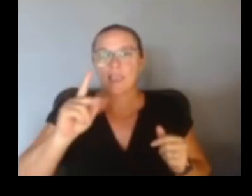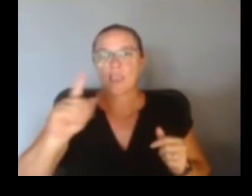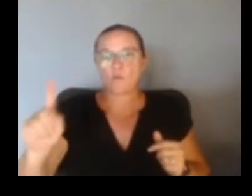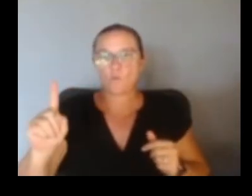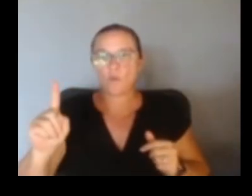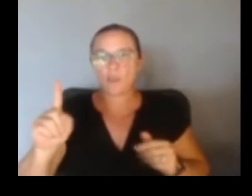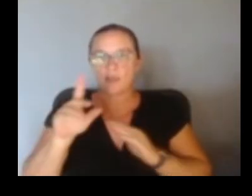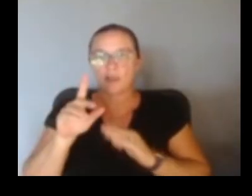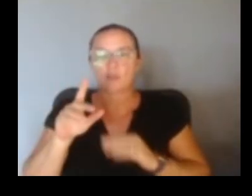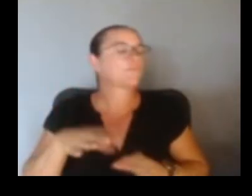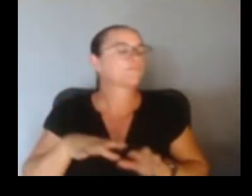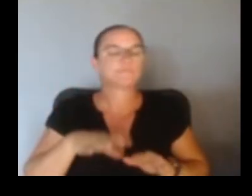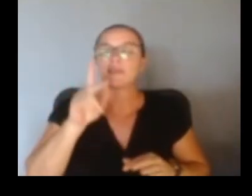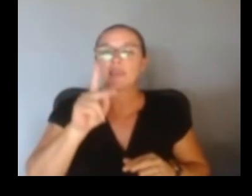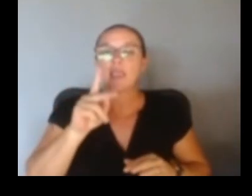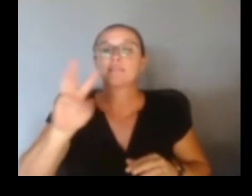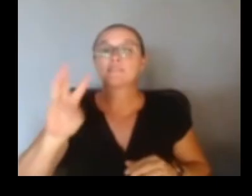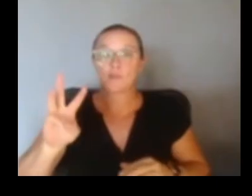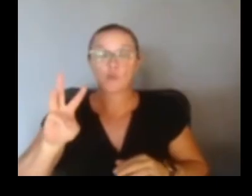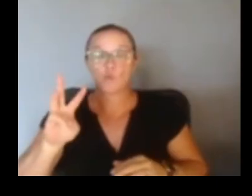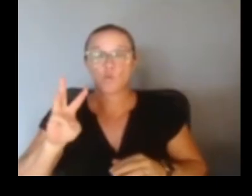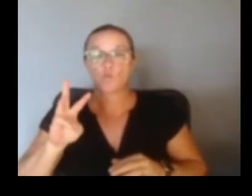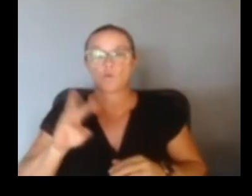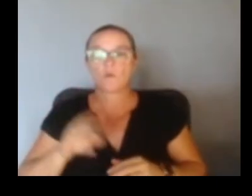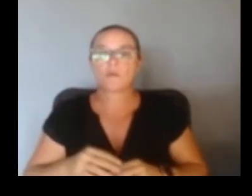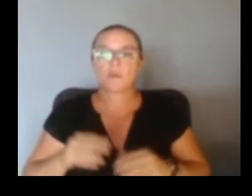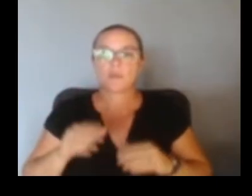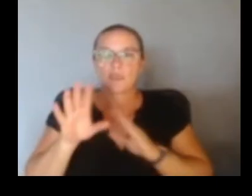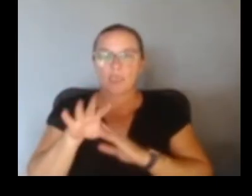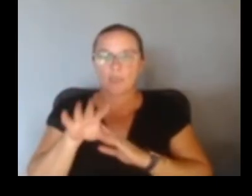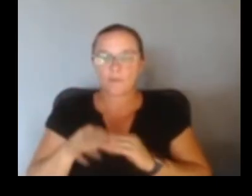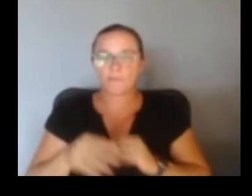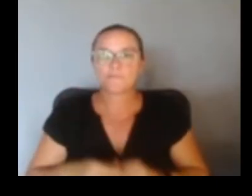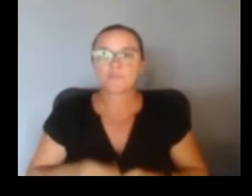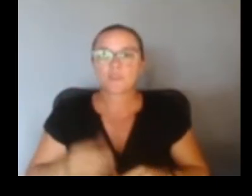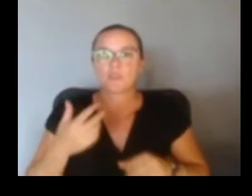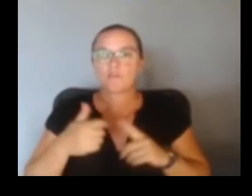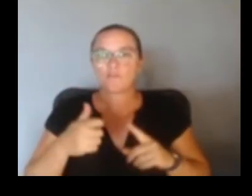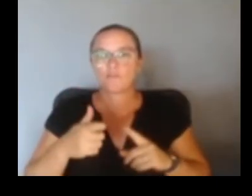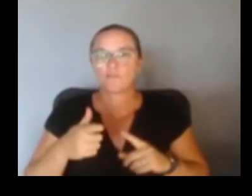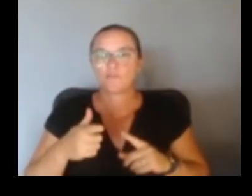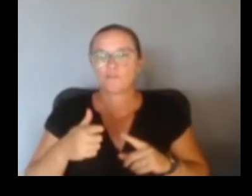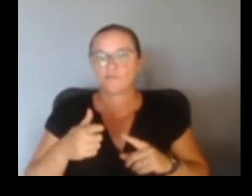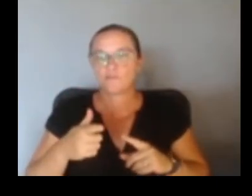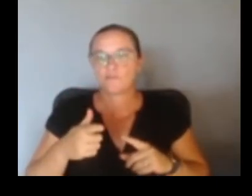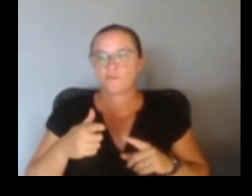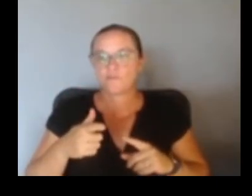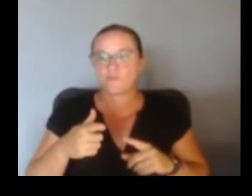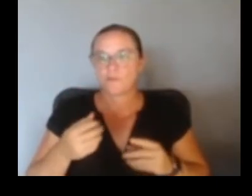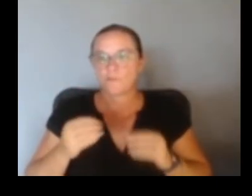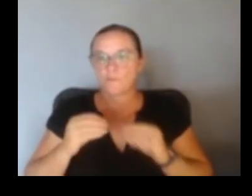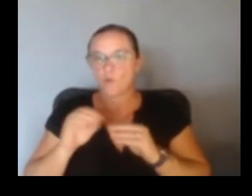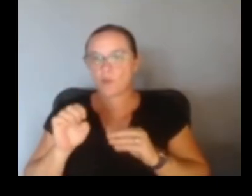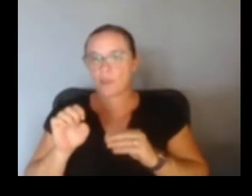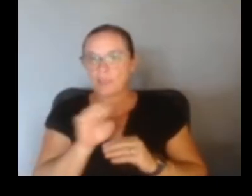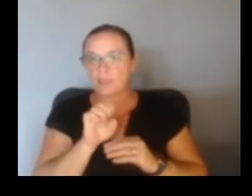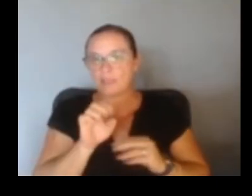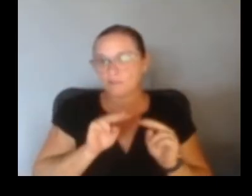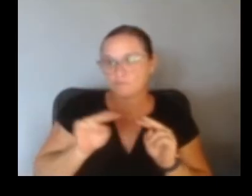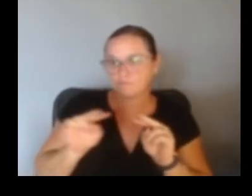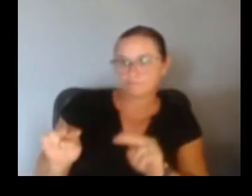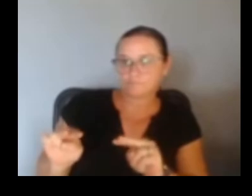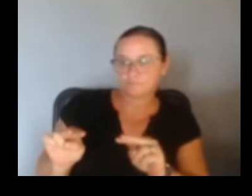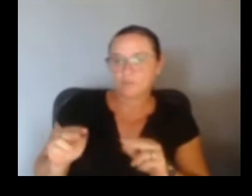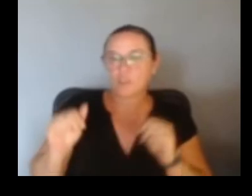Sorry, the KW camera. Here it is, with the vents shown on the east. And if I zoom into this, you can see here